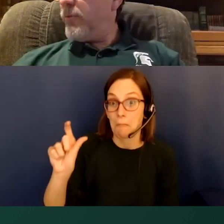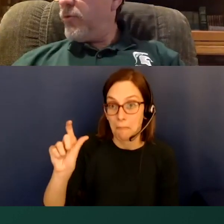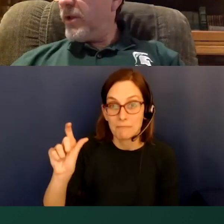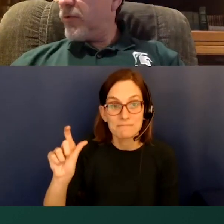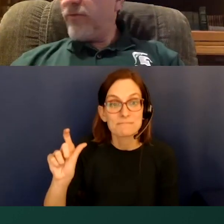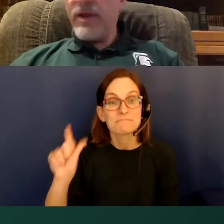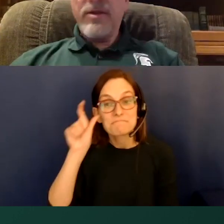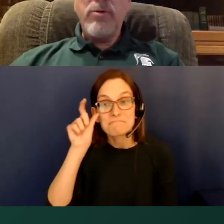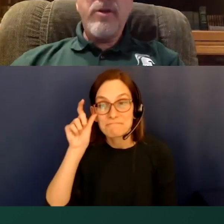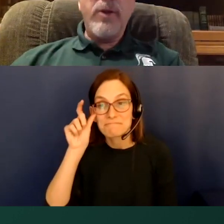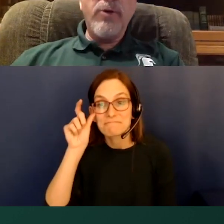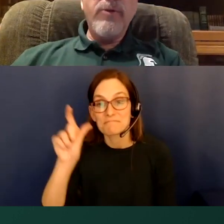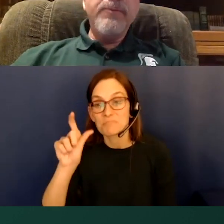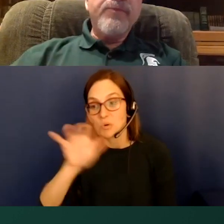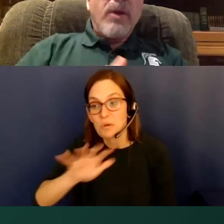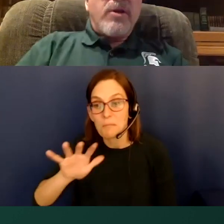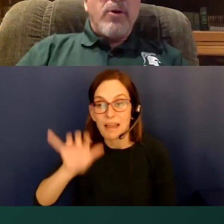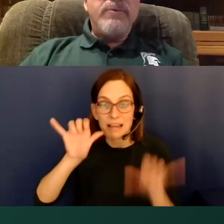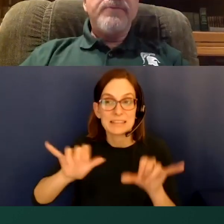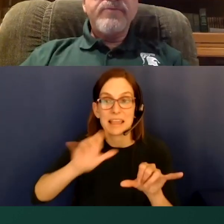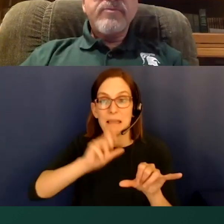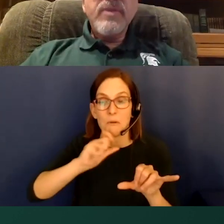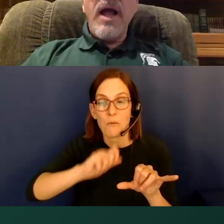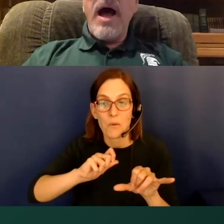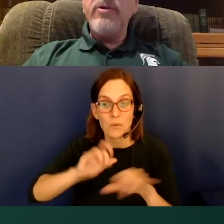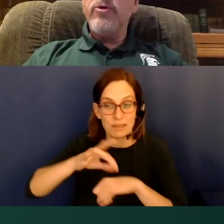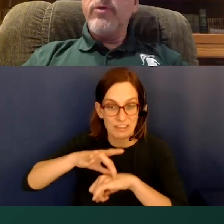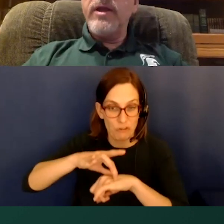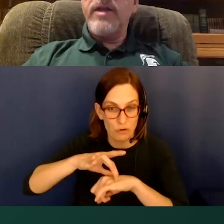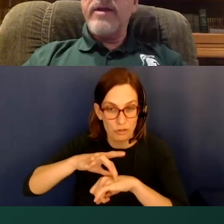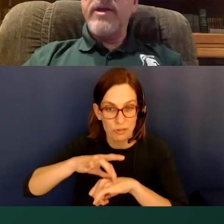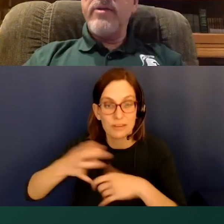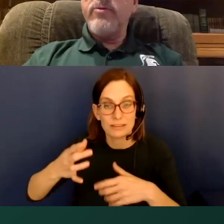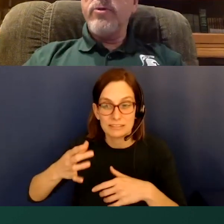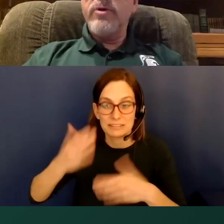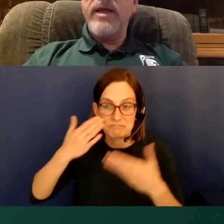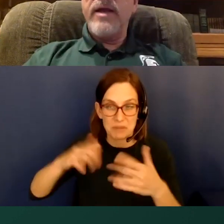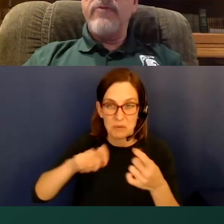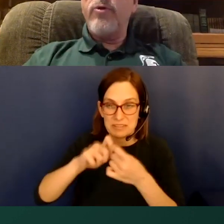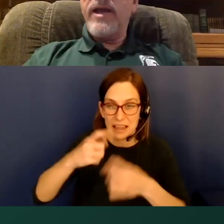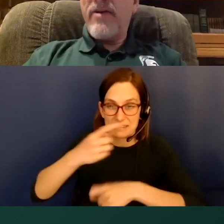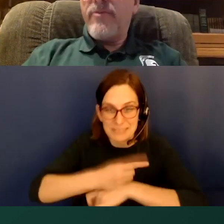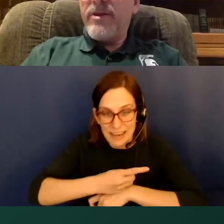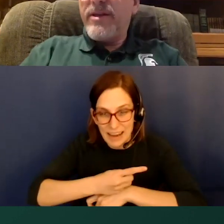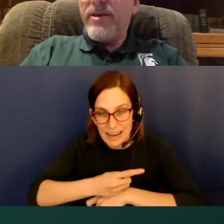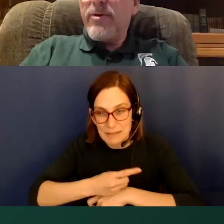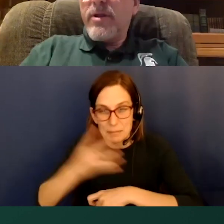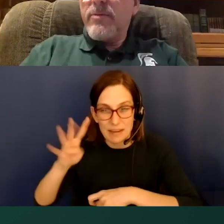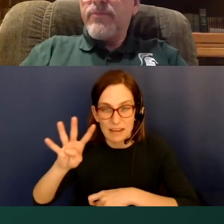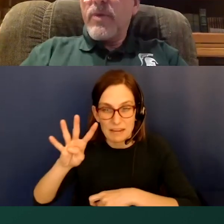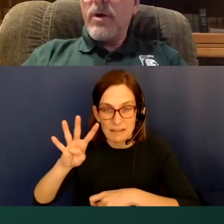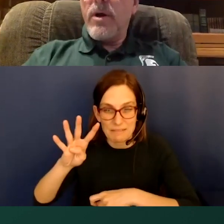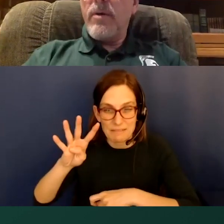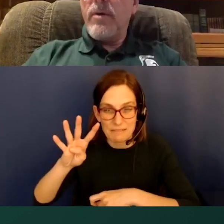Well, the moon is roughly as old as the Earth. So I don't know the exact date. We're looking at 4.5 billion